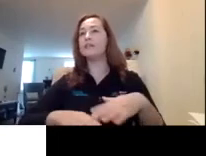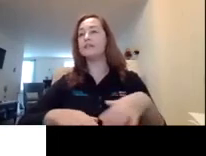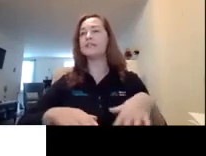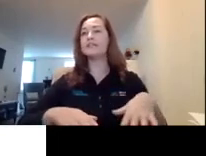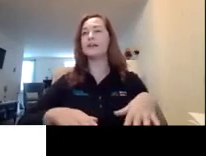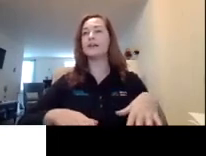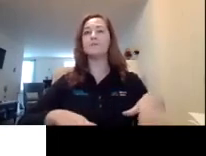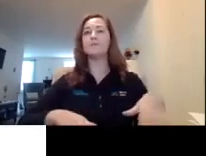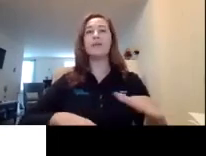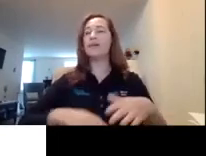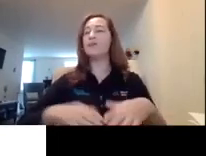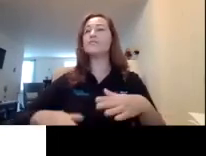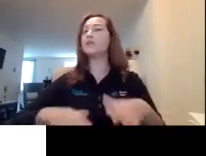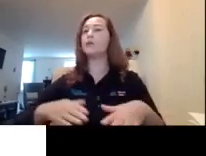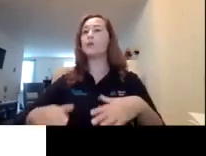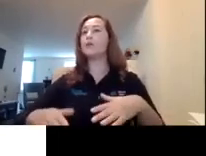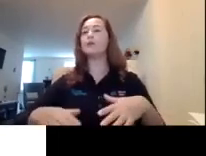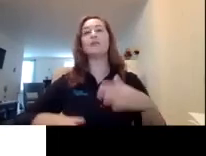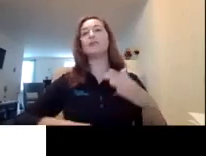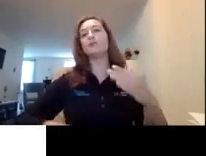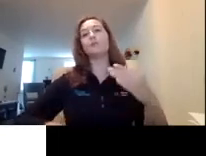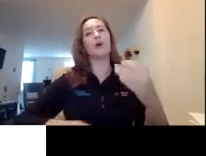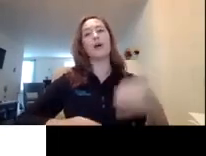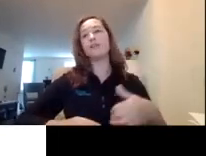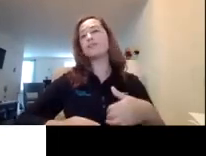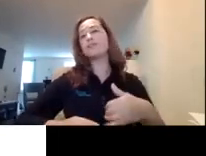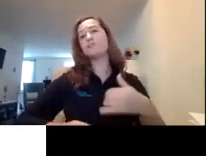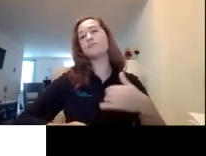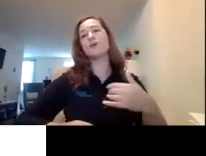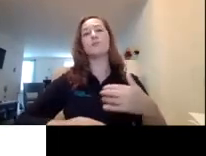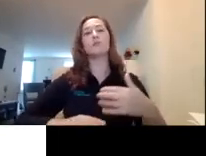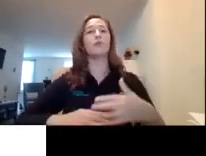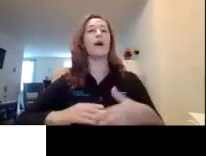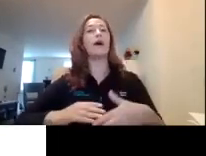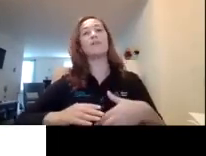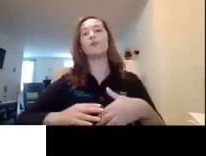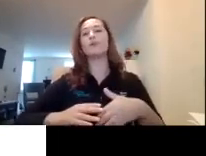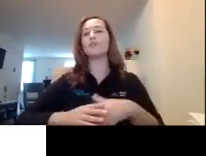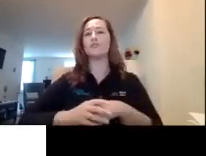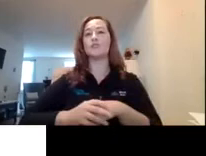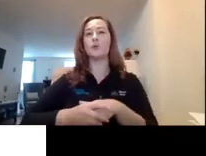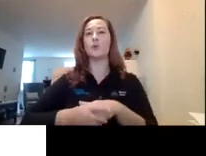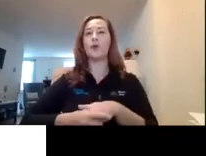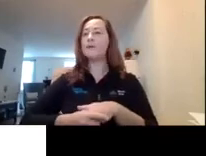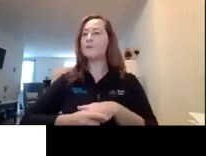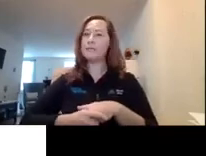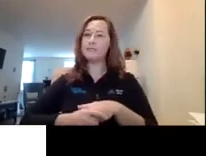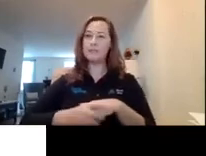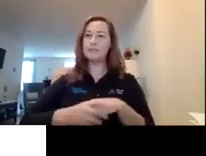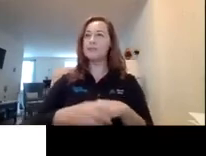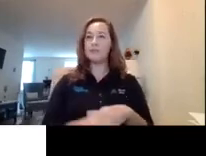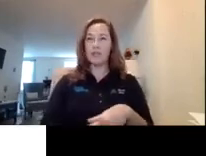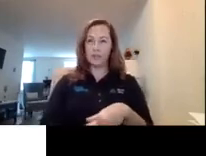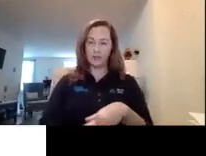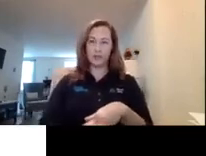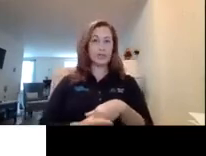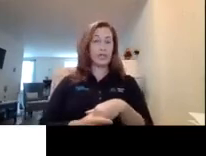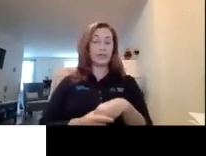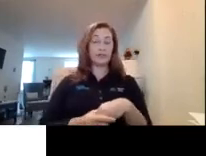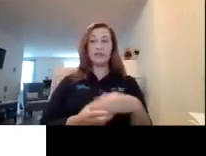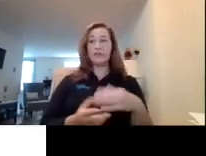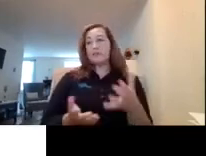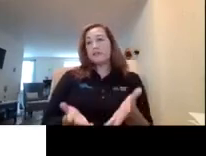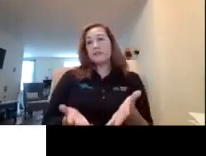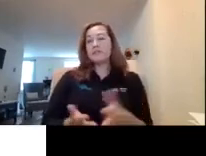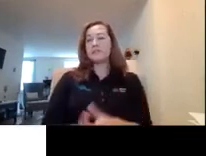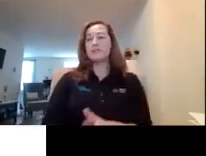modifying this every single week. We needed to add a symptom or add a question or make some modifications.